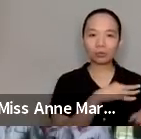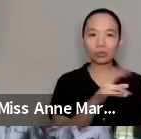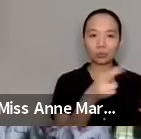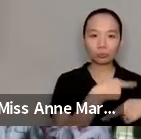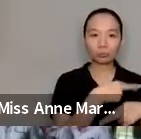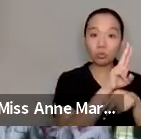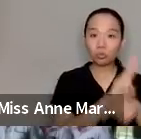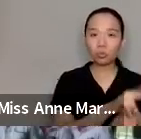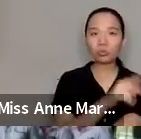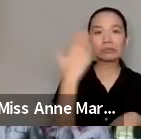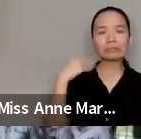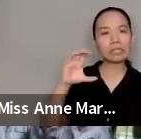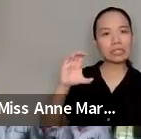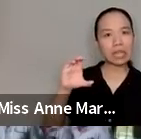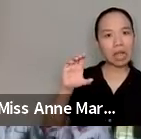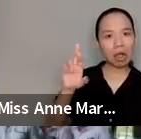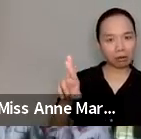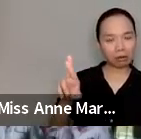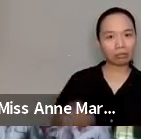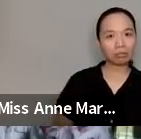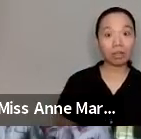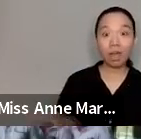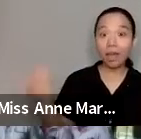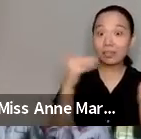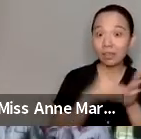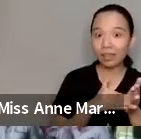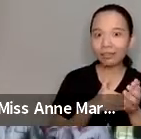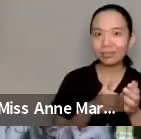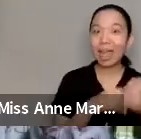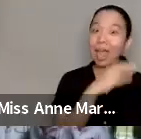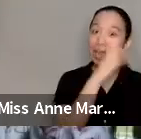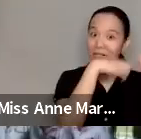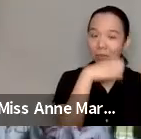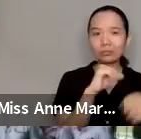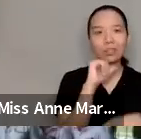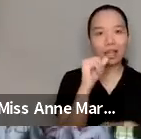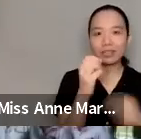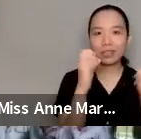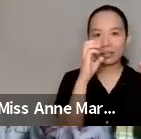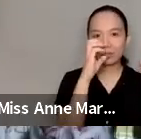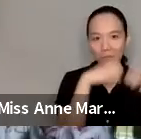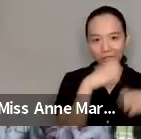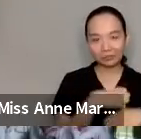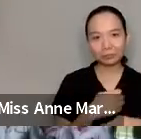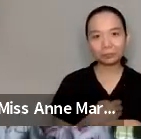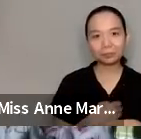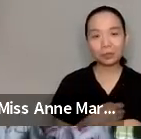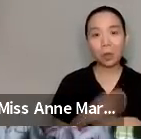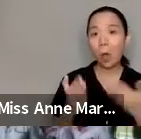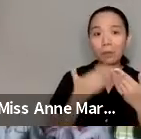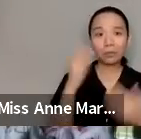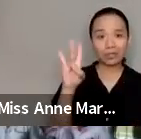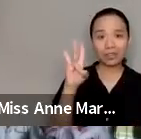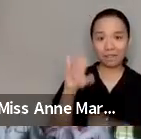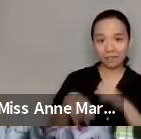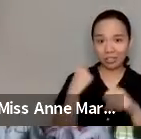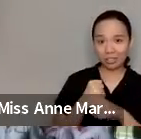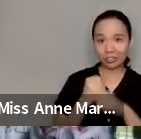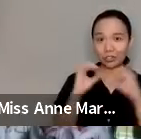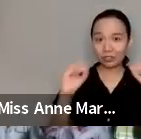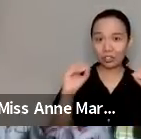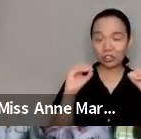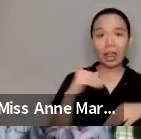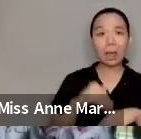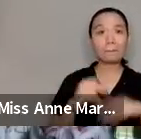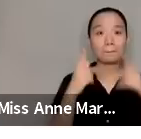to be a comfort room. Again, expect the unexpected. In my almost 7 years of teaching at the